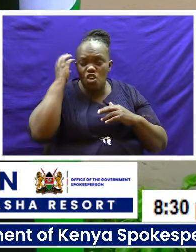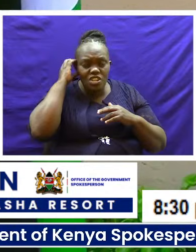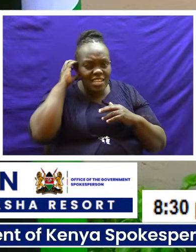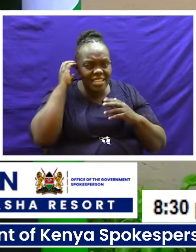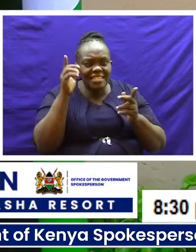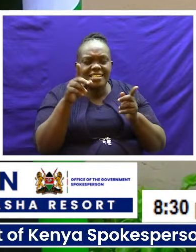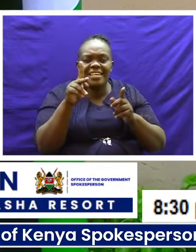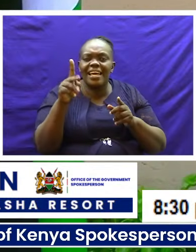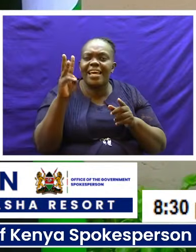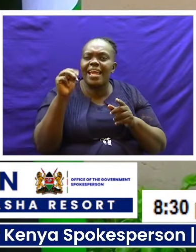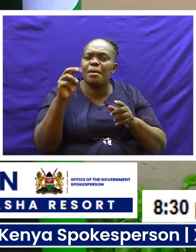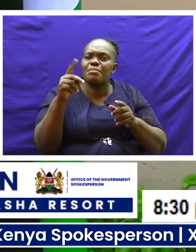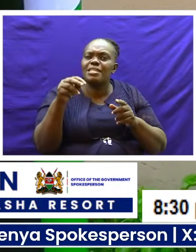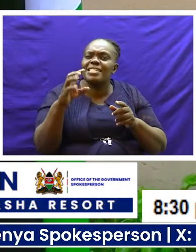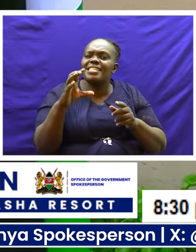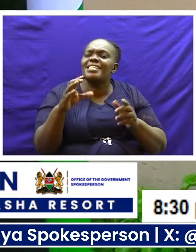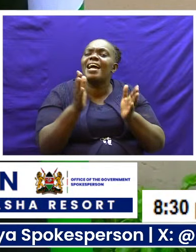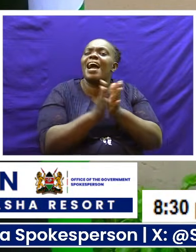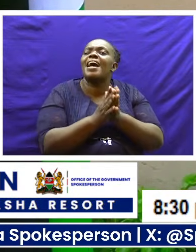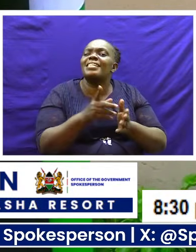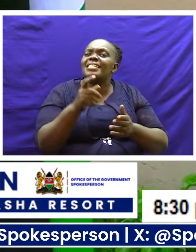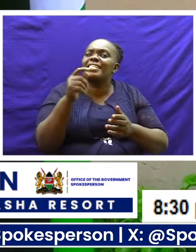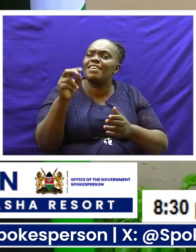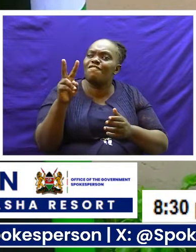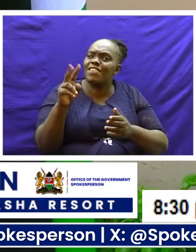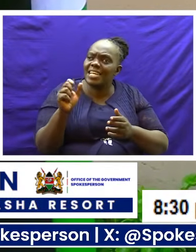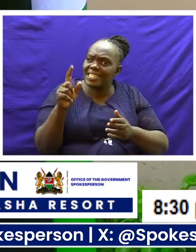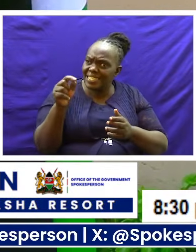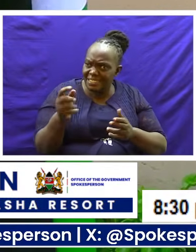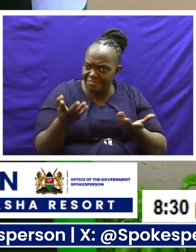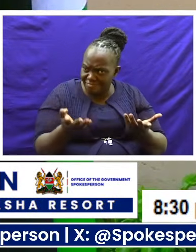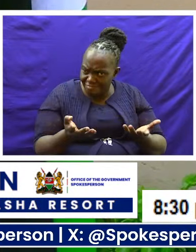courses, KMTC.